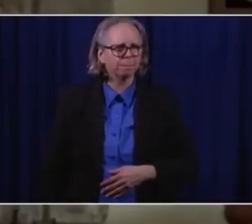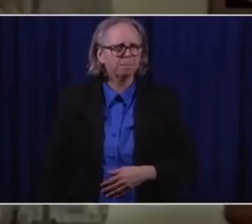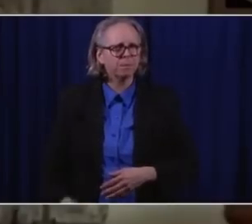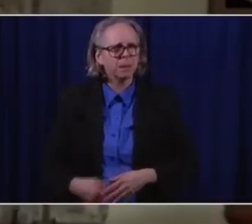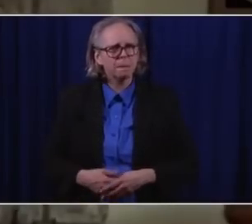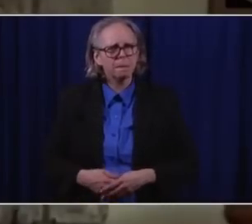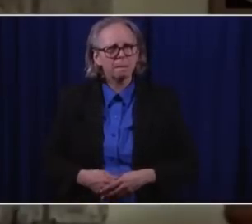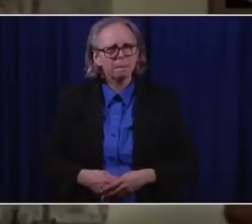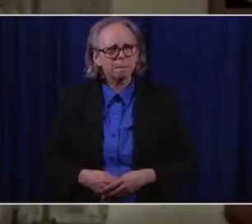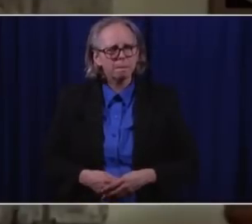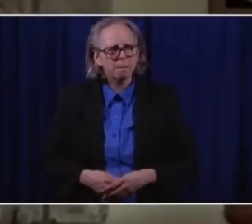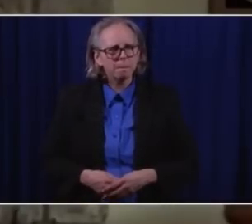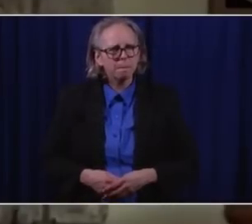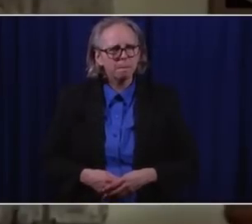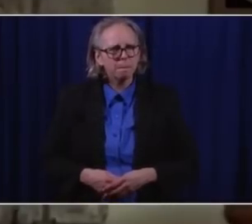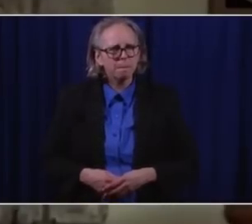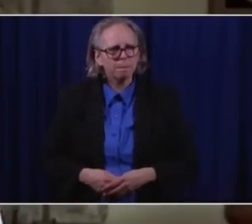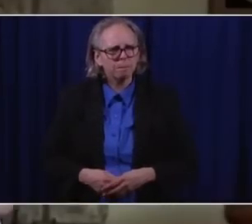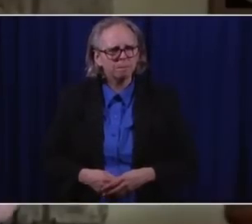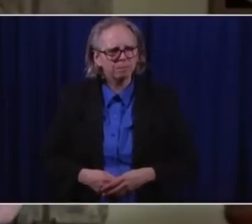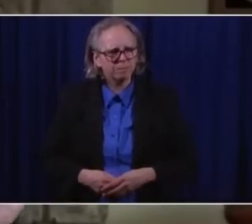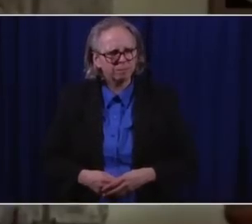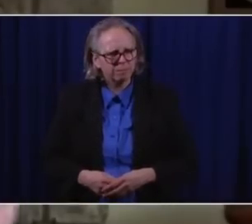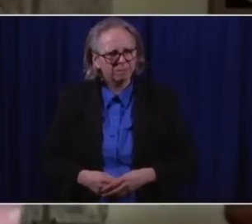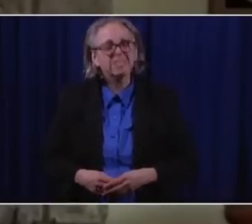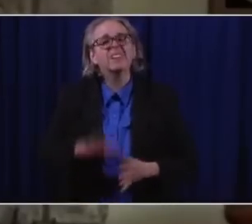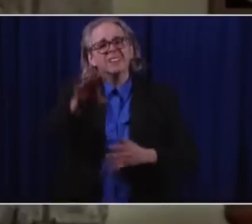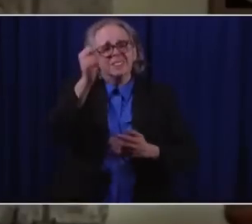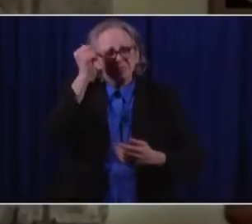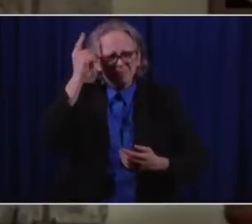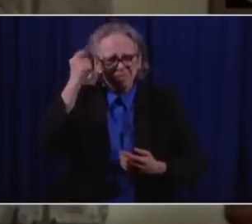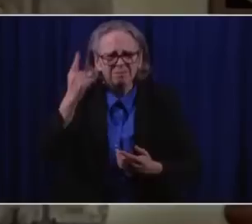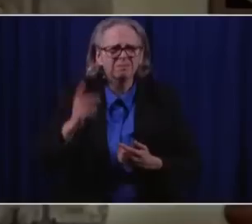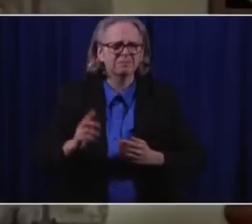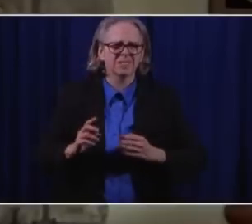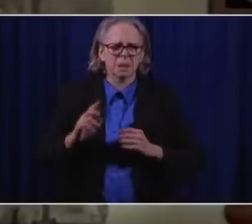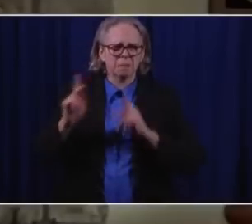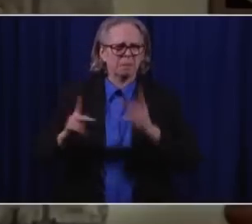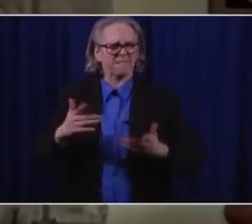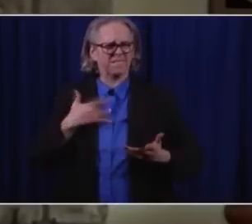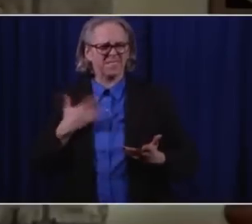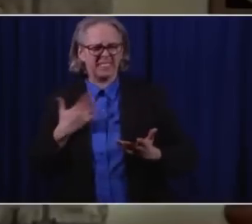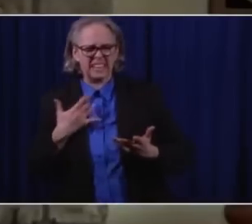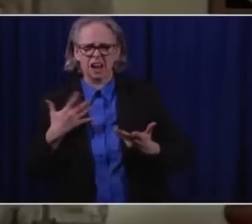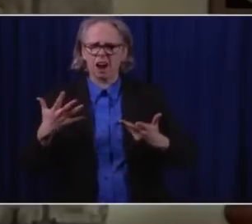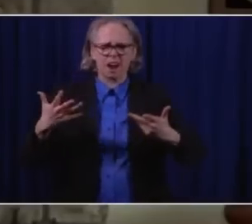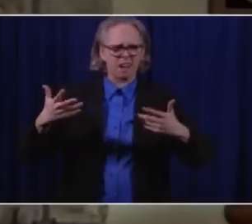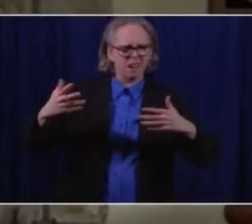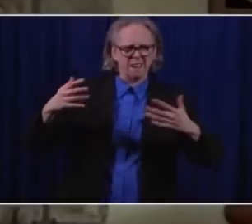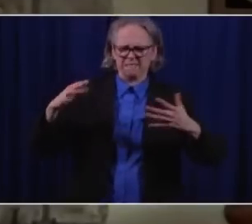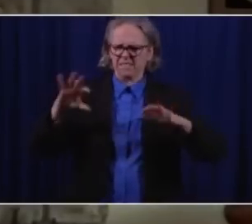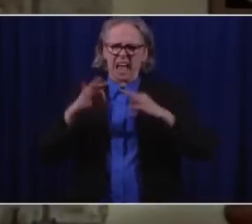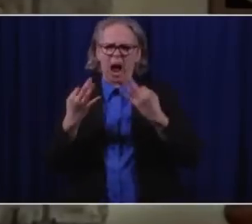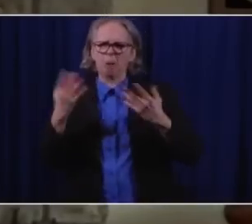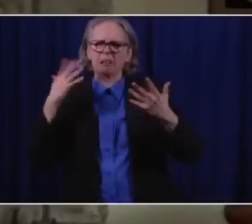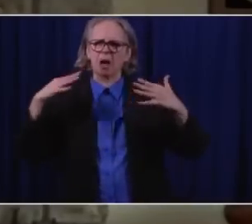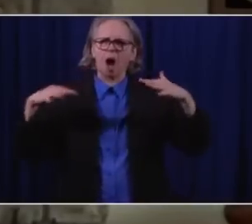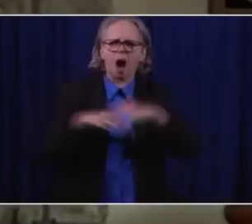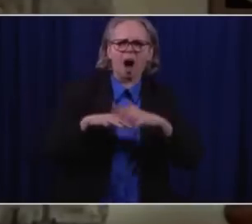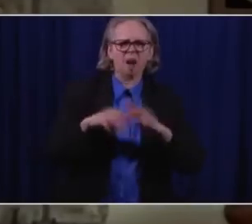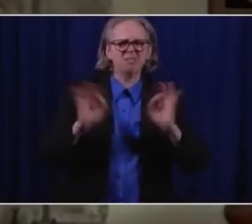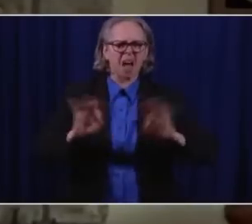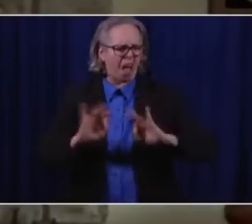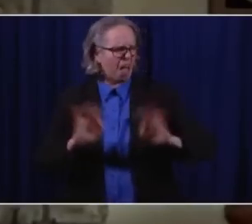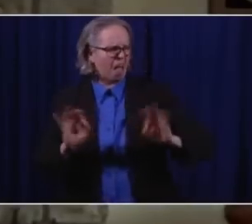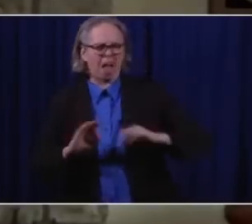those people as a danger. If they go to the local store, that's a danger. I'll put my mask on. My friend comes over, who's a good friend of mine, I've known him since